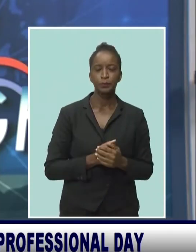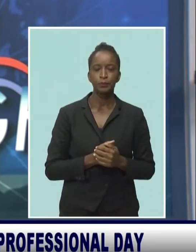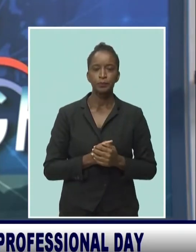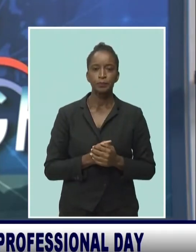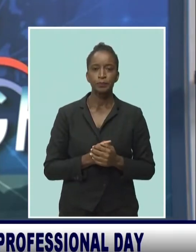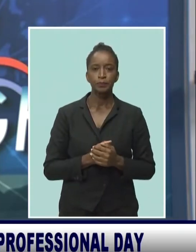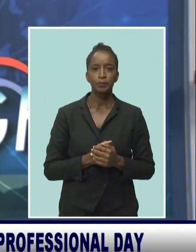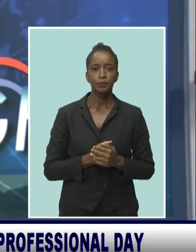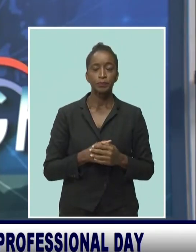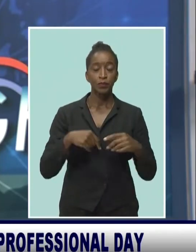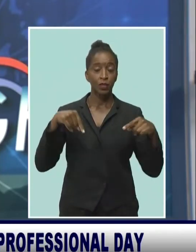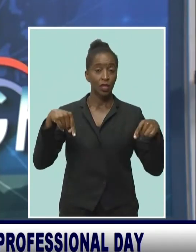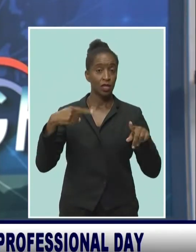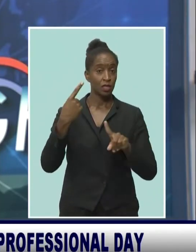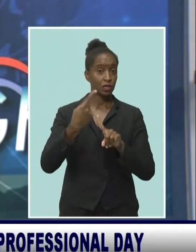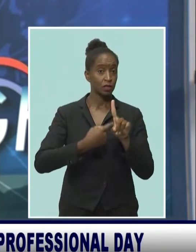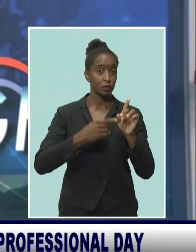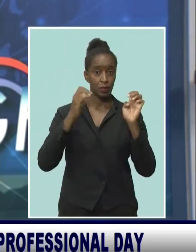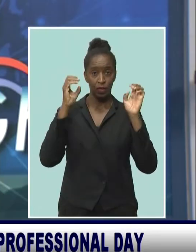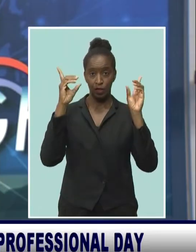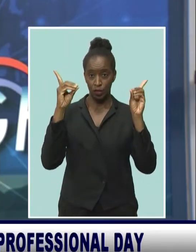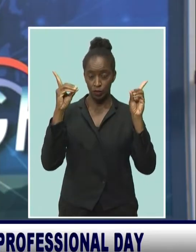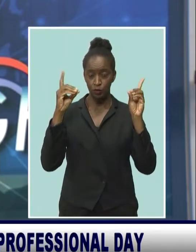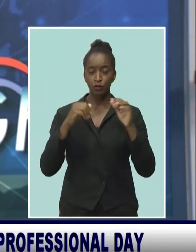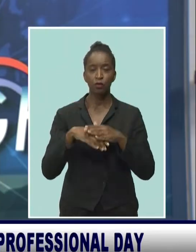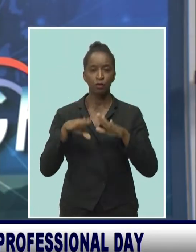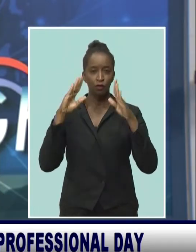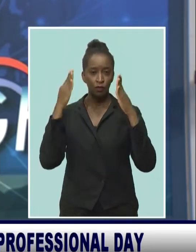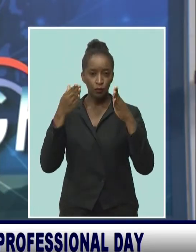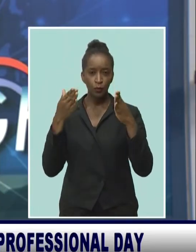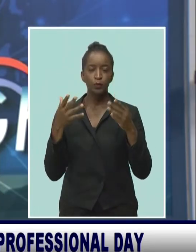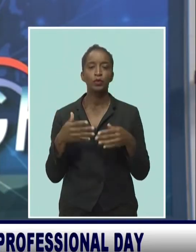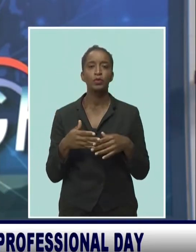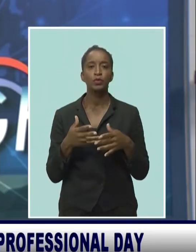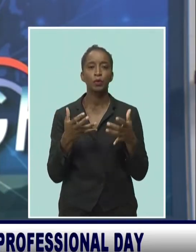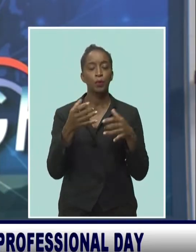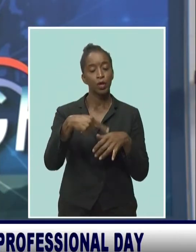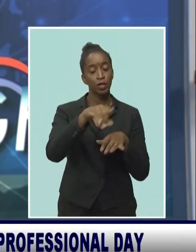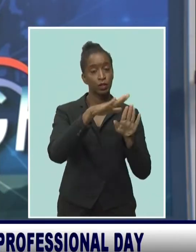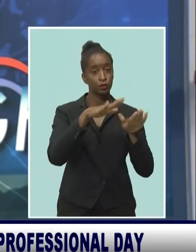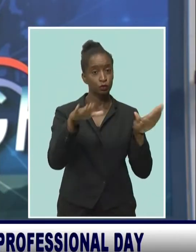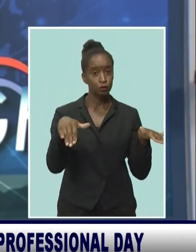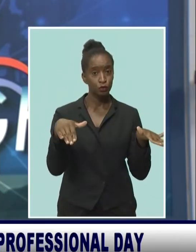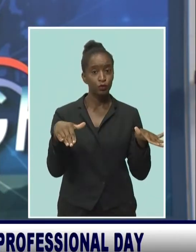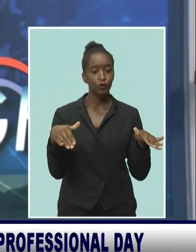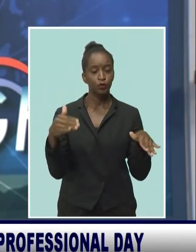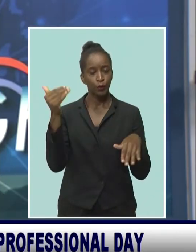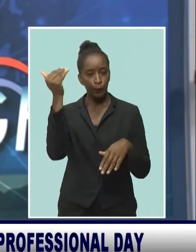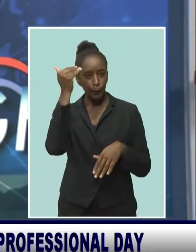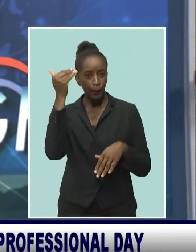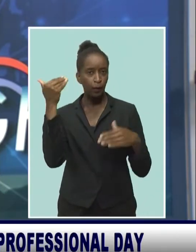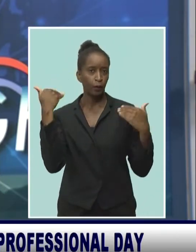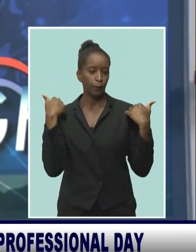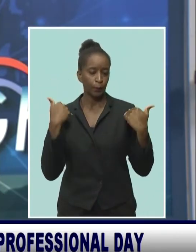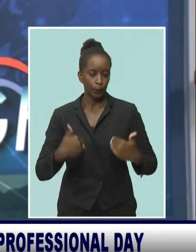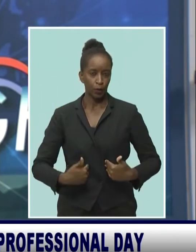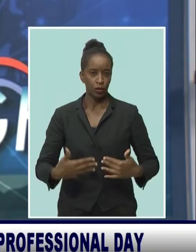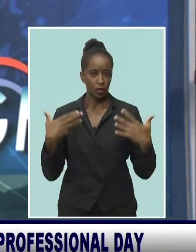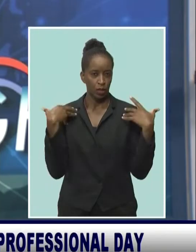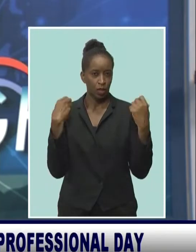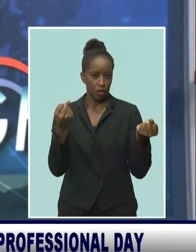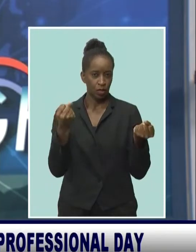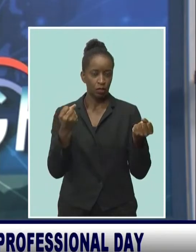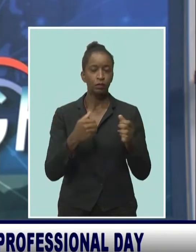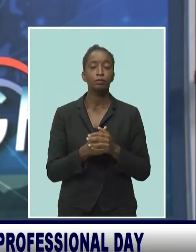theme for Education Month, promoting quality education through healthy minds and bodies. Ms. Archer-Bradshaw says Barbados has a